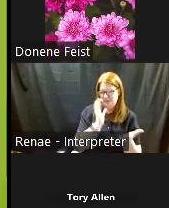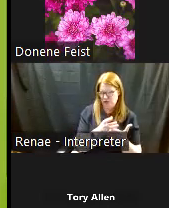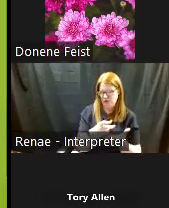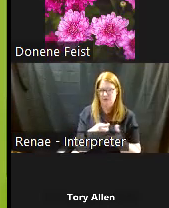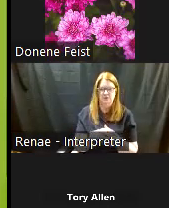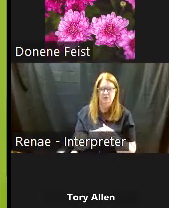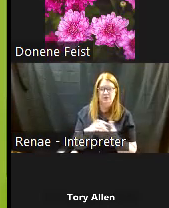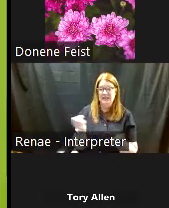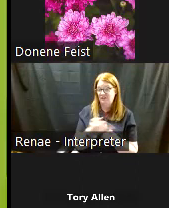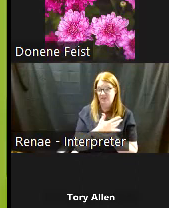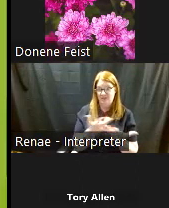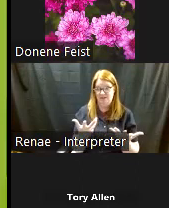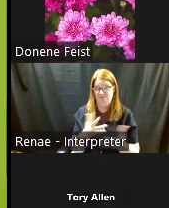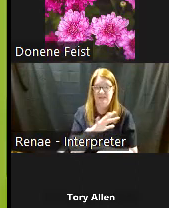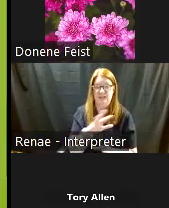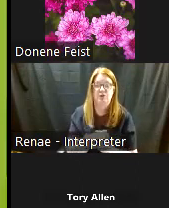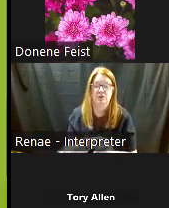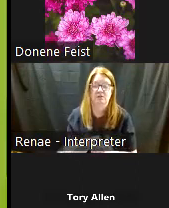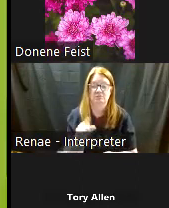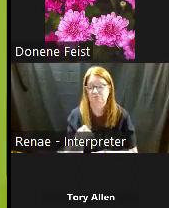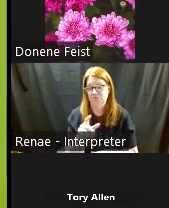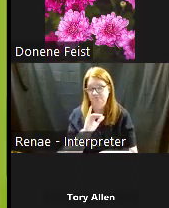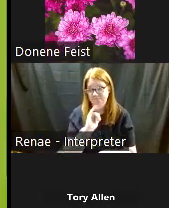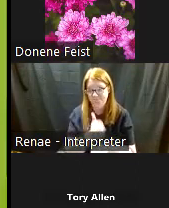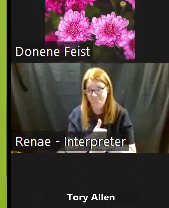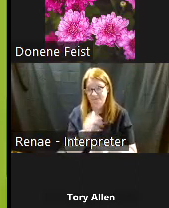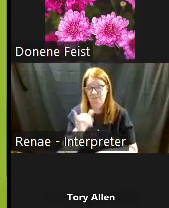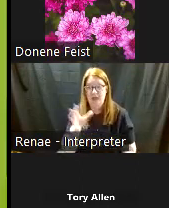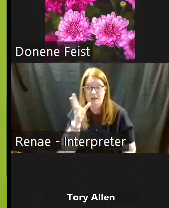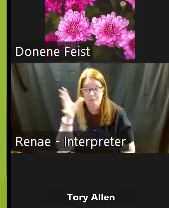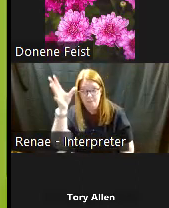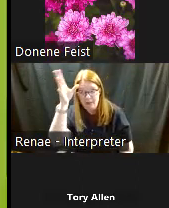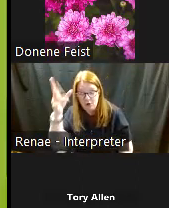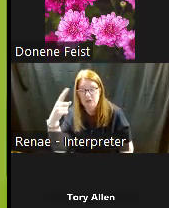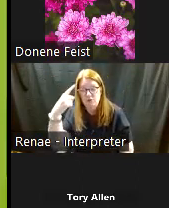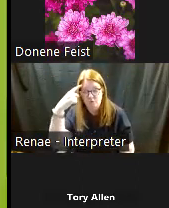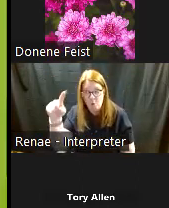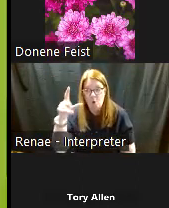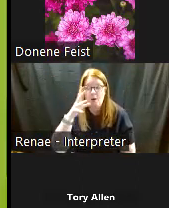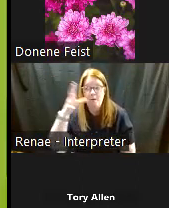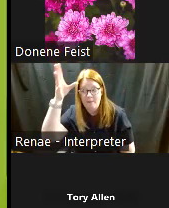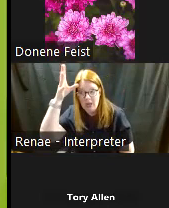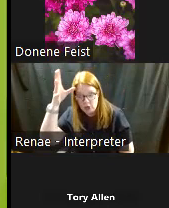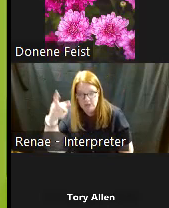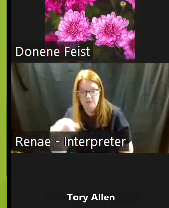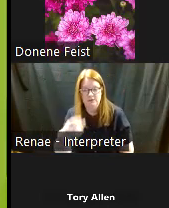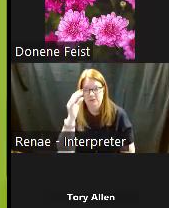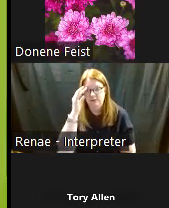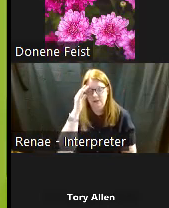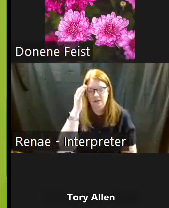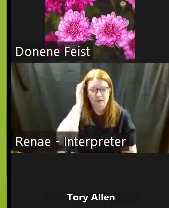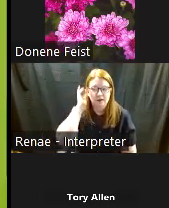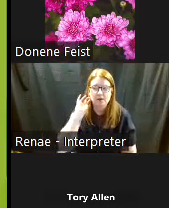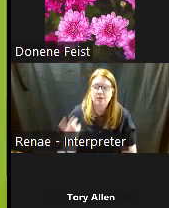of the materials that are in there have been designed by parents for parents. And so I try to use that